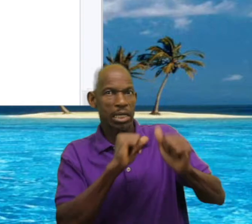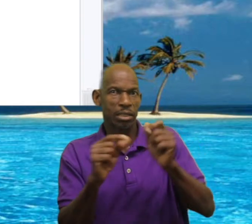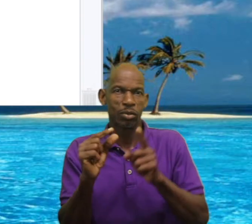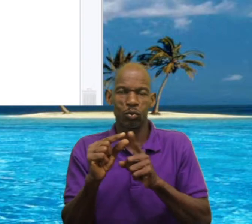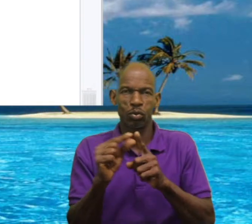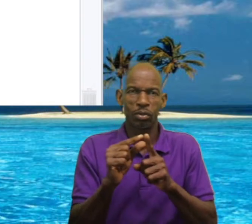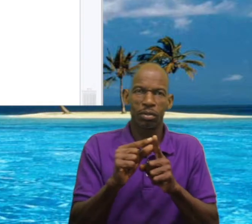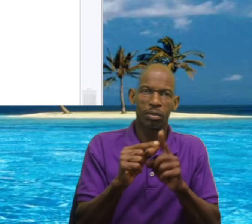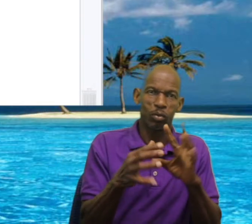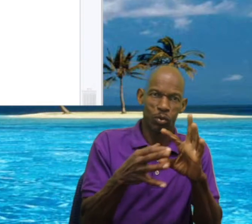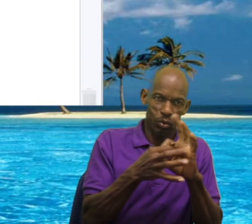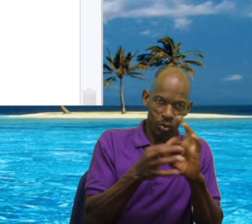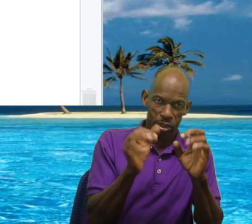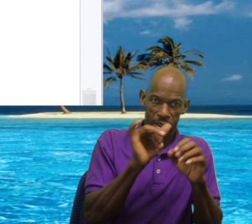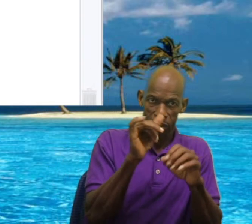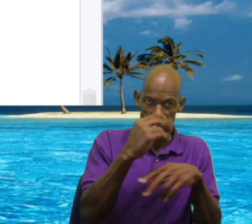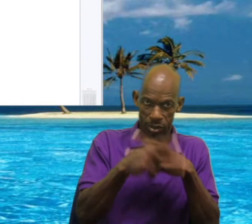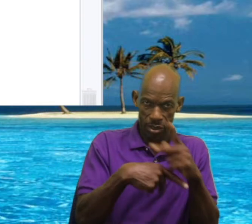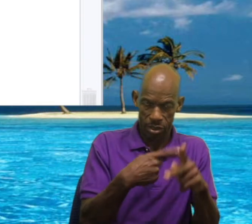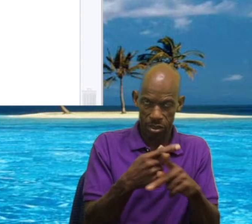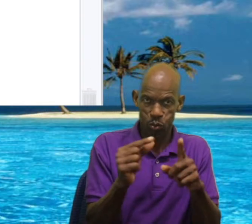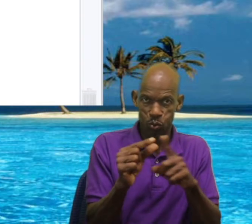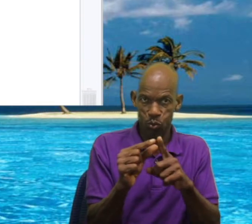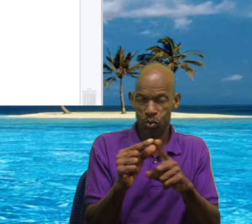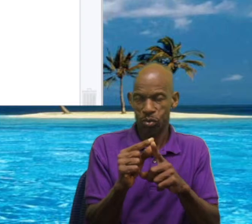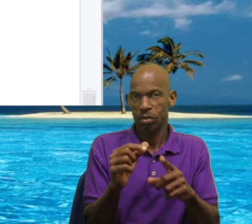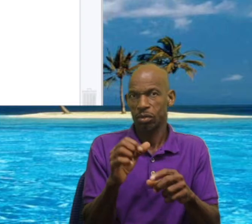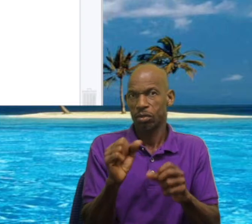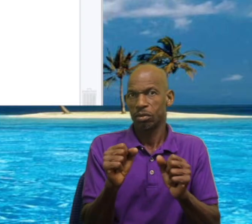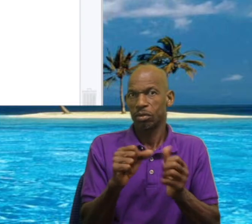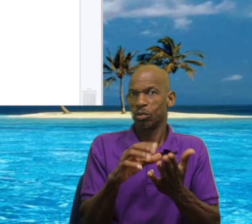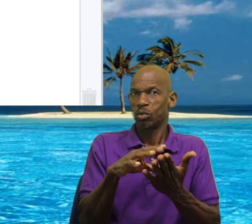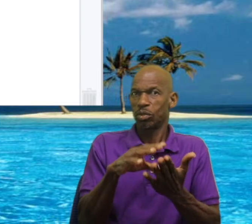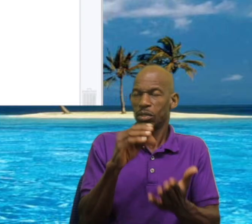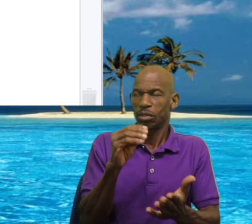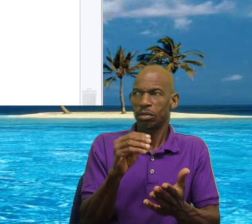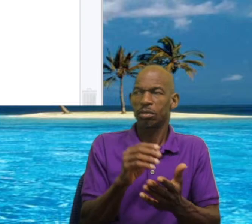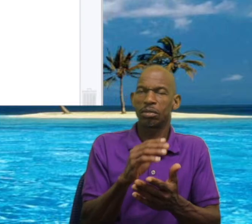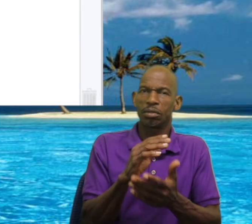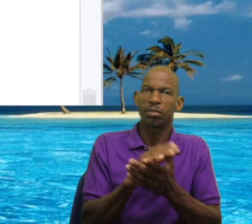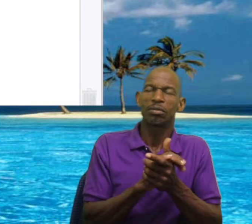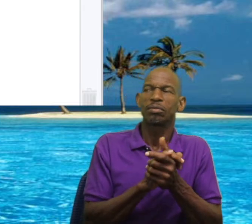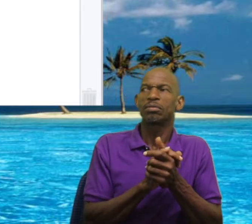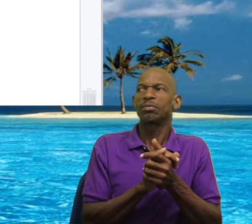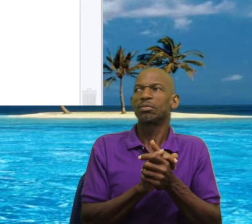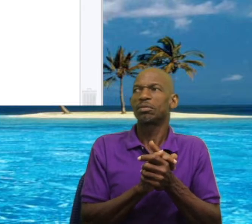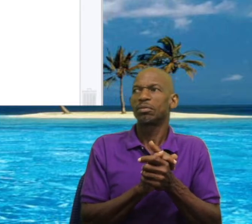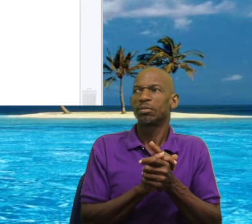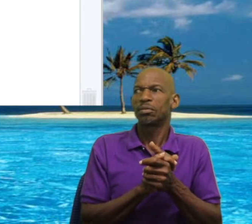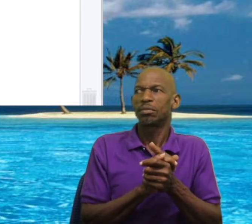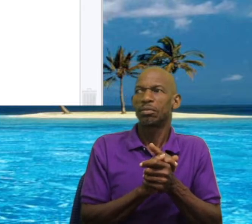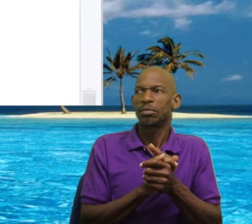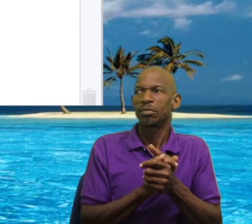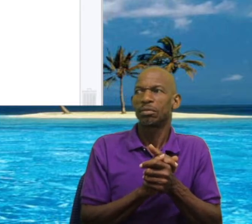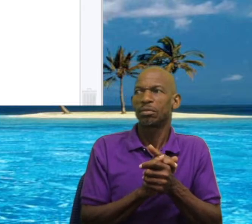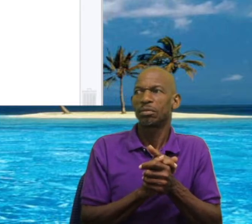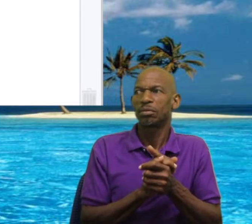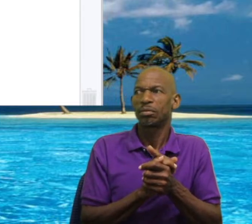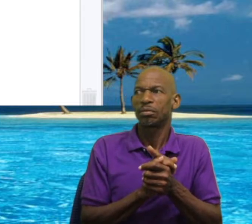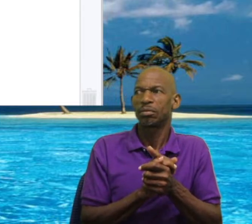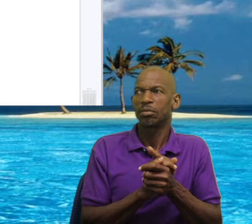words. And the kinds we're talking about is what we have been learning, the parts of speech. So we have